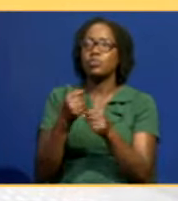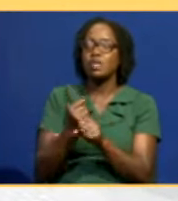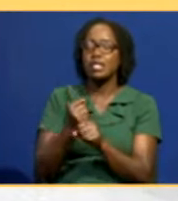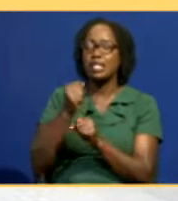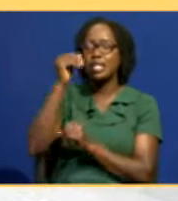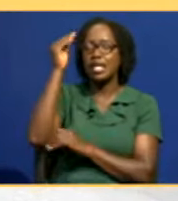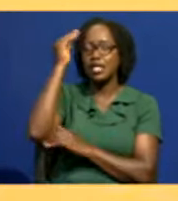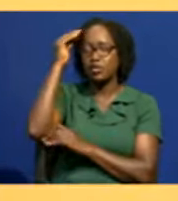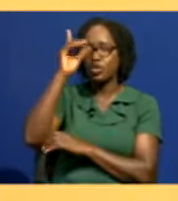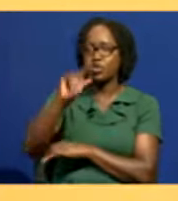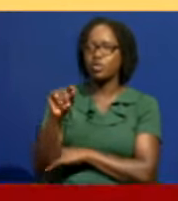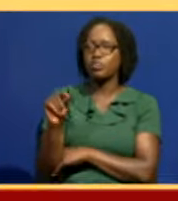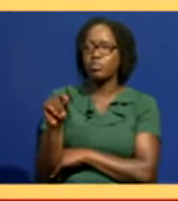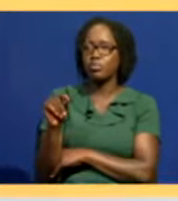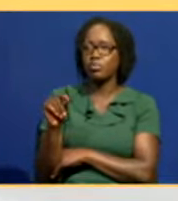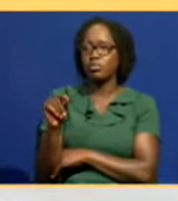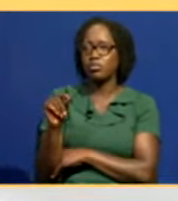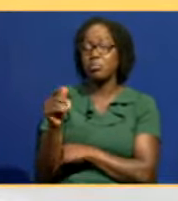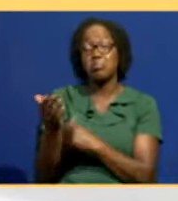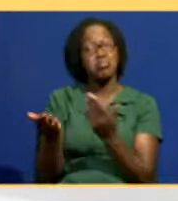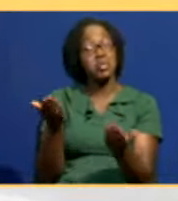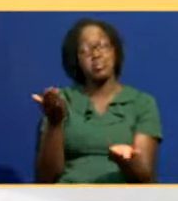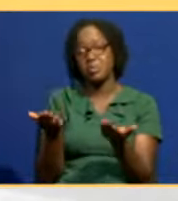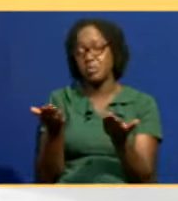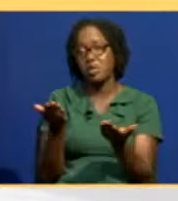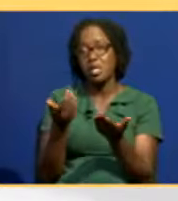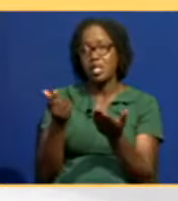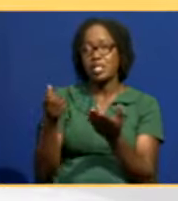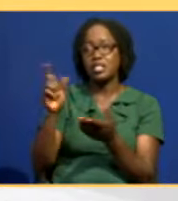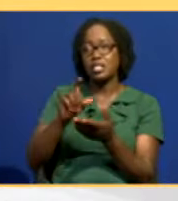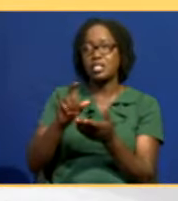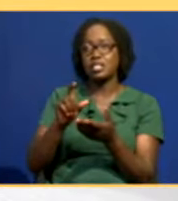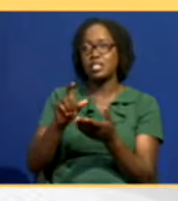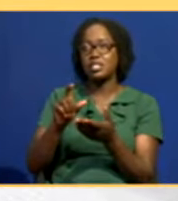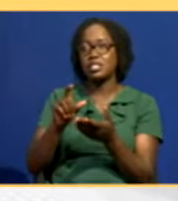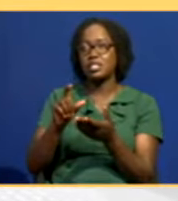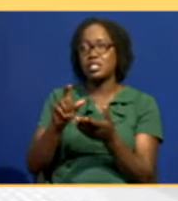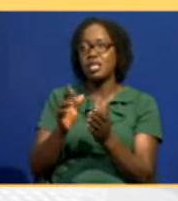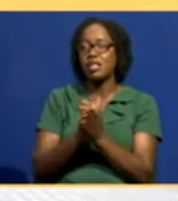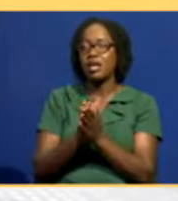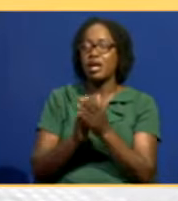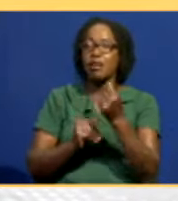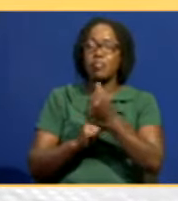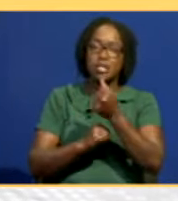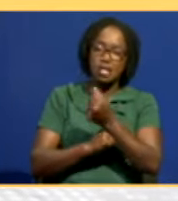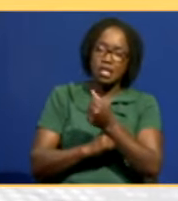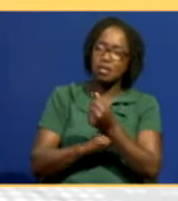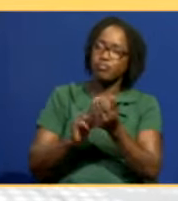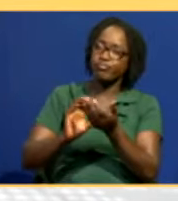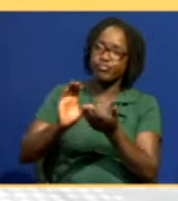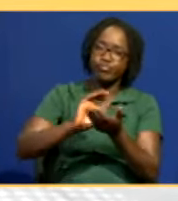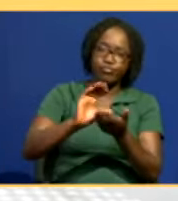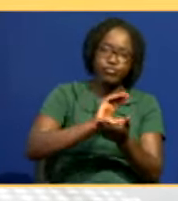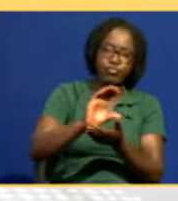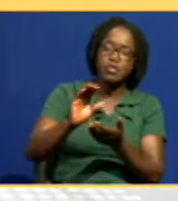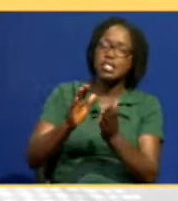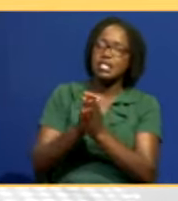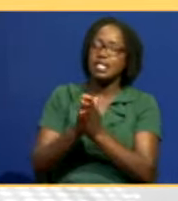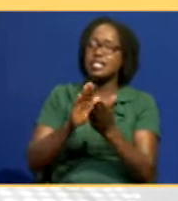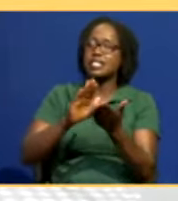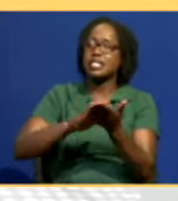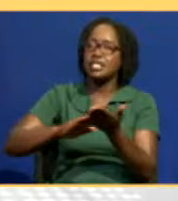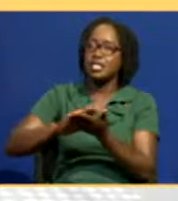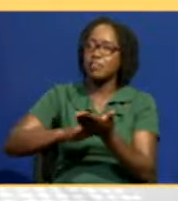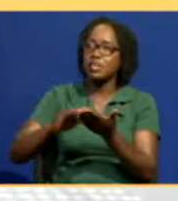education cheaper. Perhaps increase bursary allocations and also establish other mechanisms